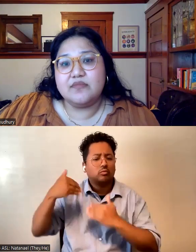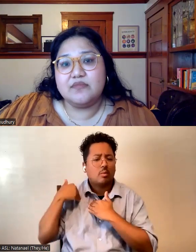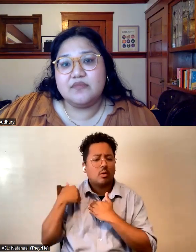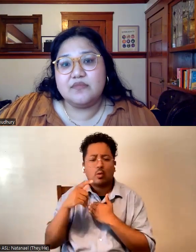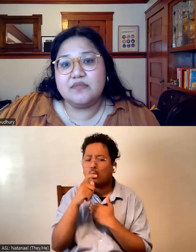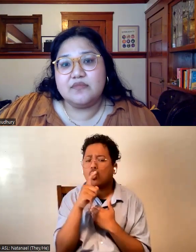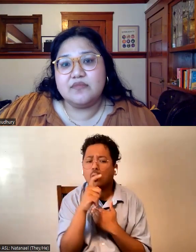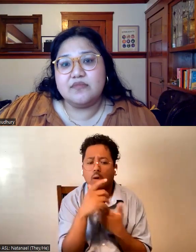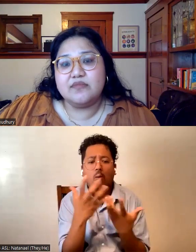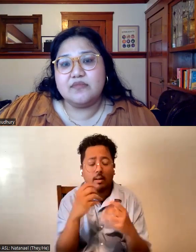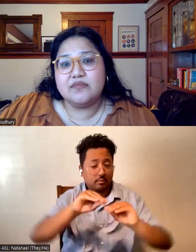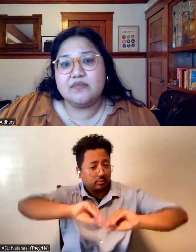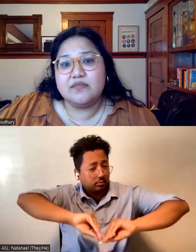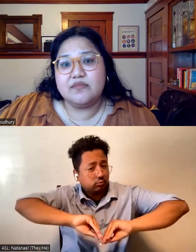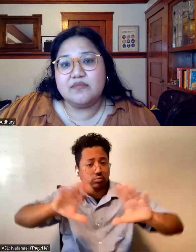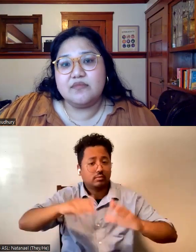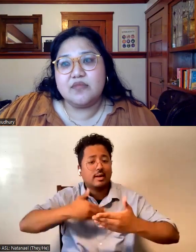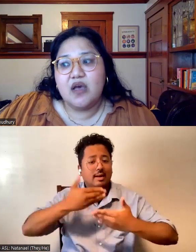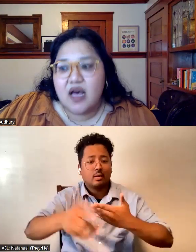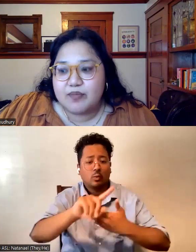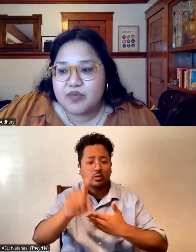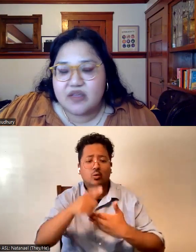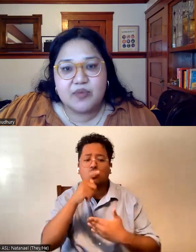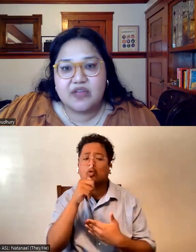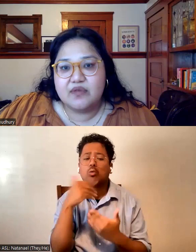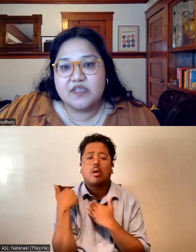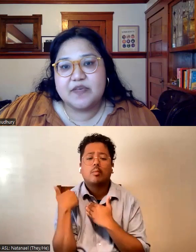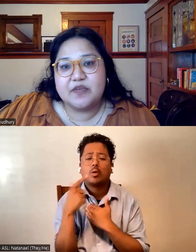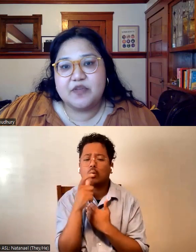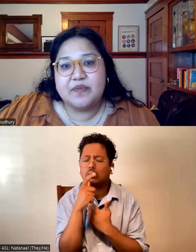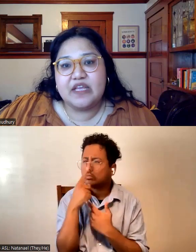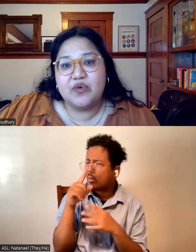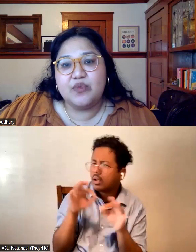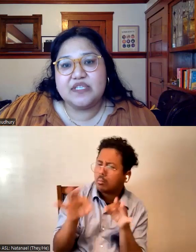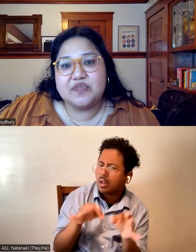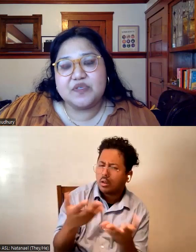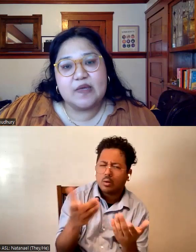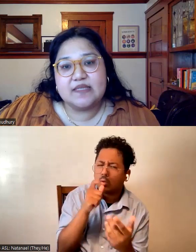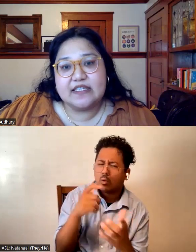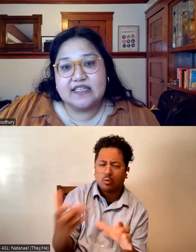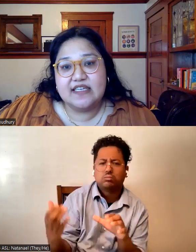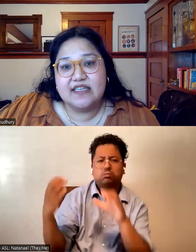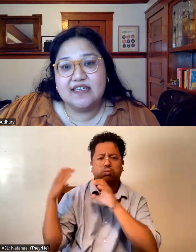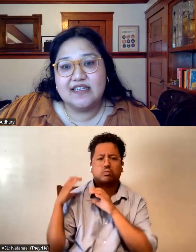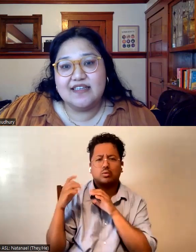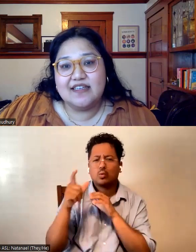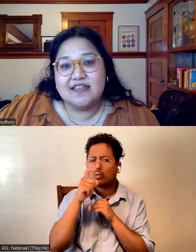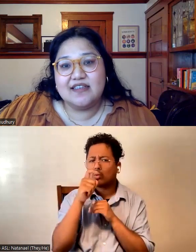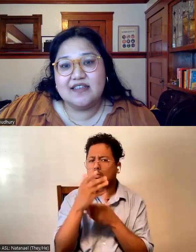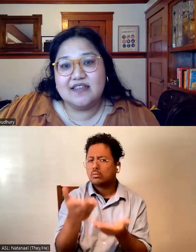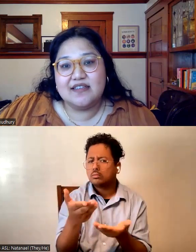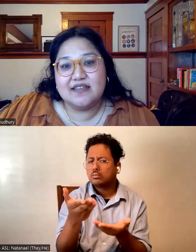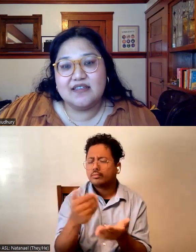that is like really explicit before I move to the next. Can you explain what you mean by like who receives the responsibility?